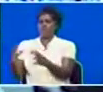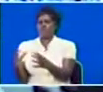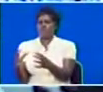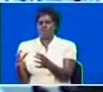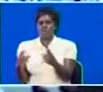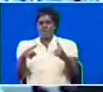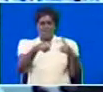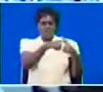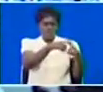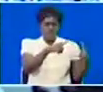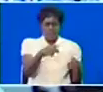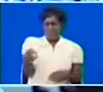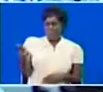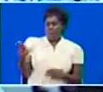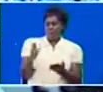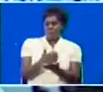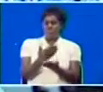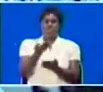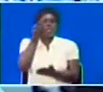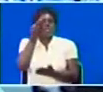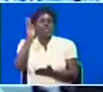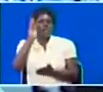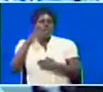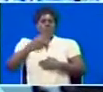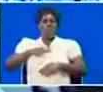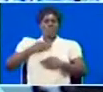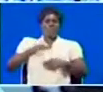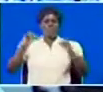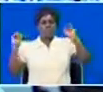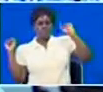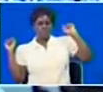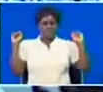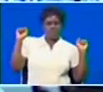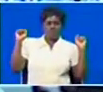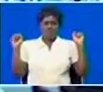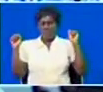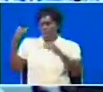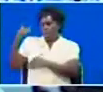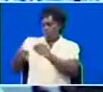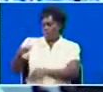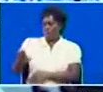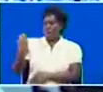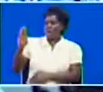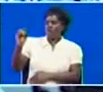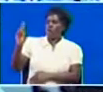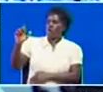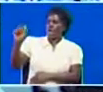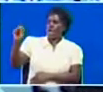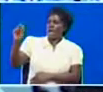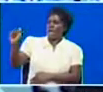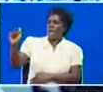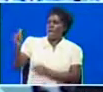herders were killed in a gun battle between Isiolo and Marsabit herders at the Isiolo-Marsabit border. The Borana leaders spoke here in